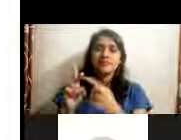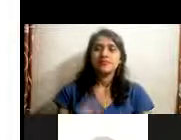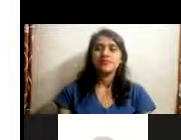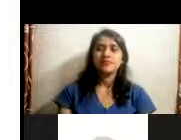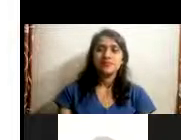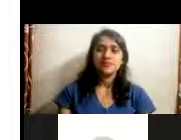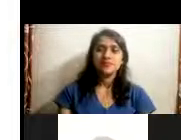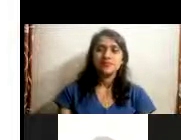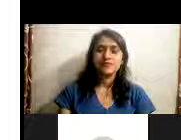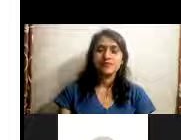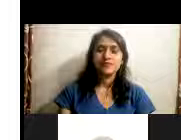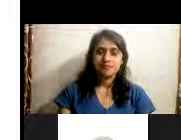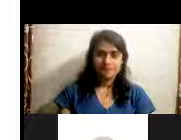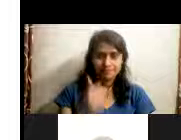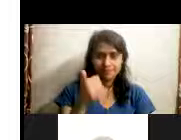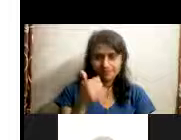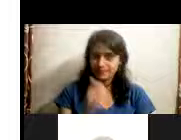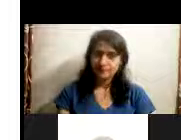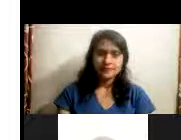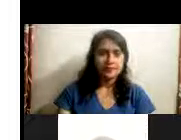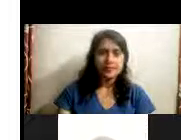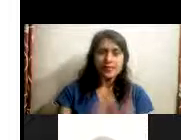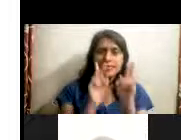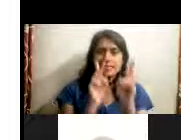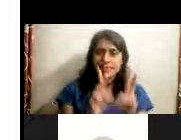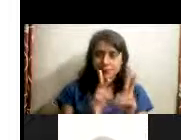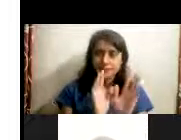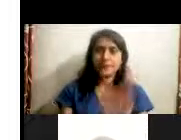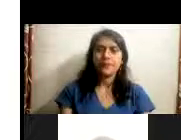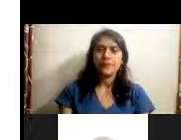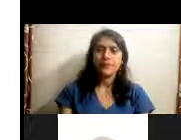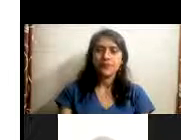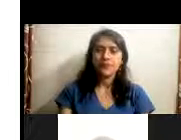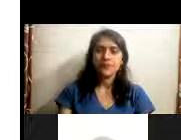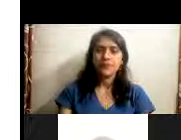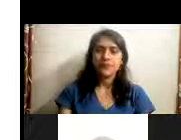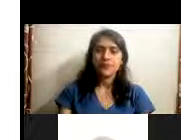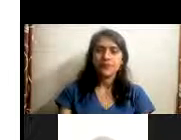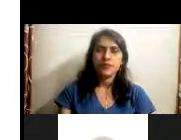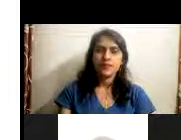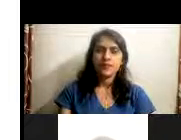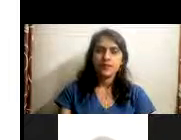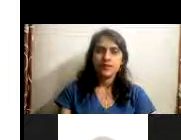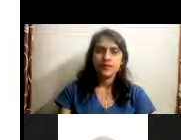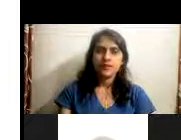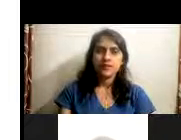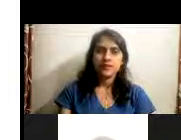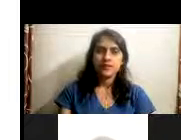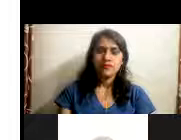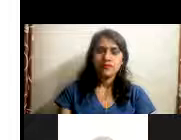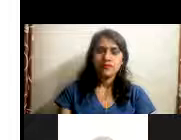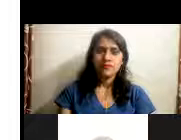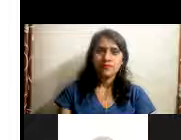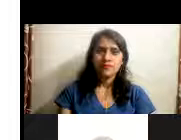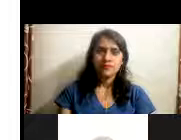Next slide. Yeah, please stay there. So we have the United Nations Convention